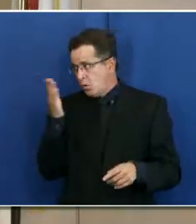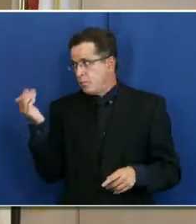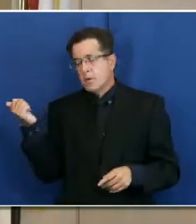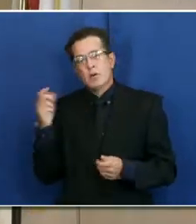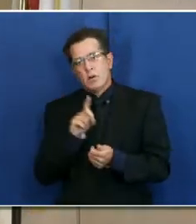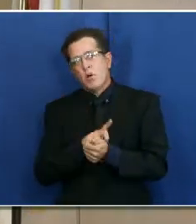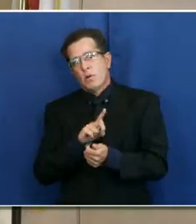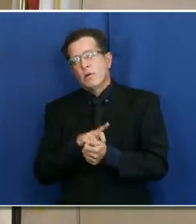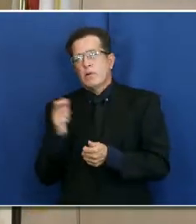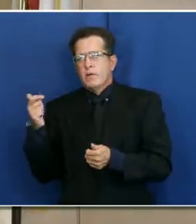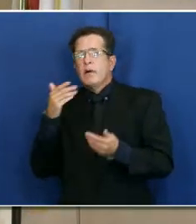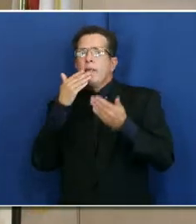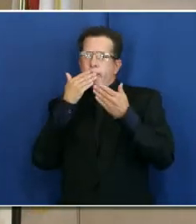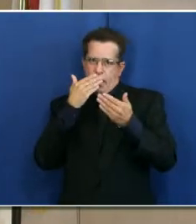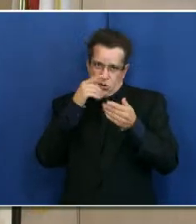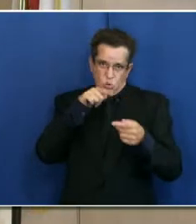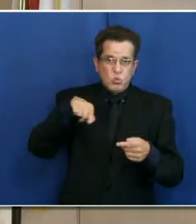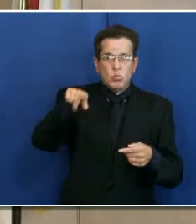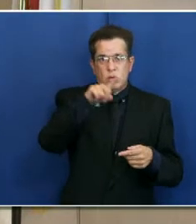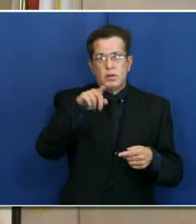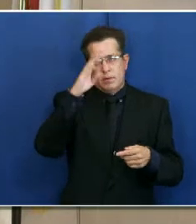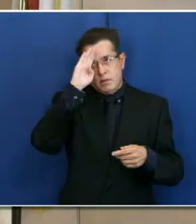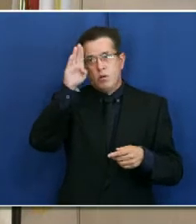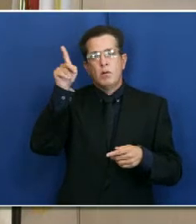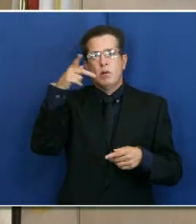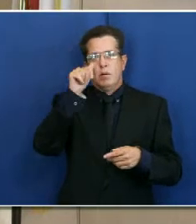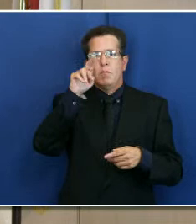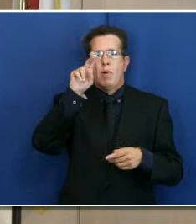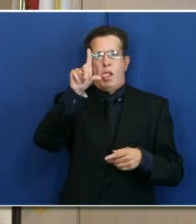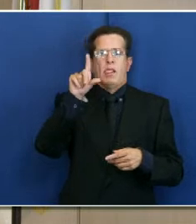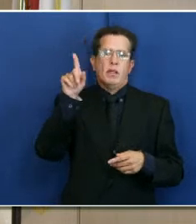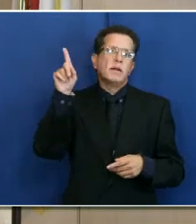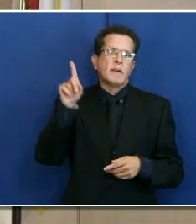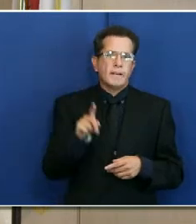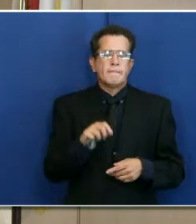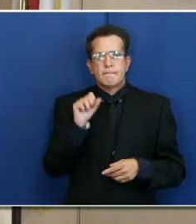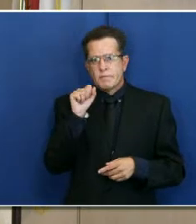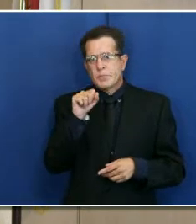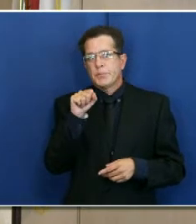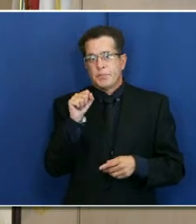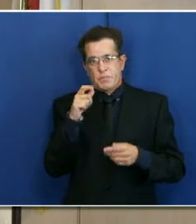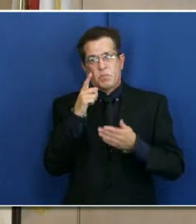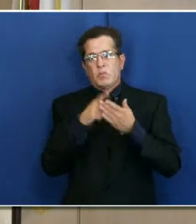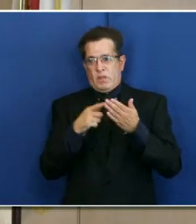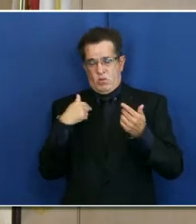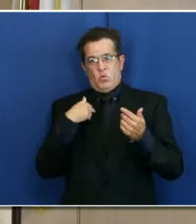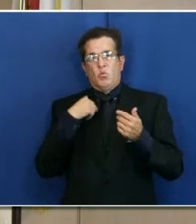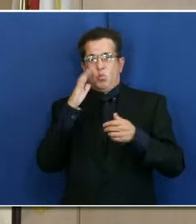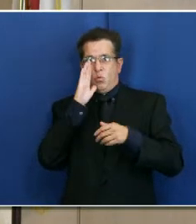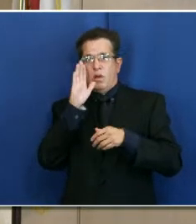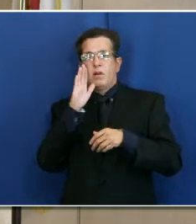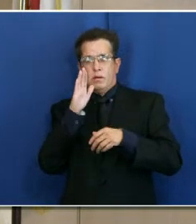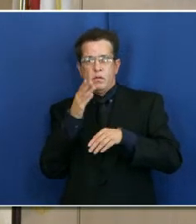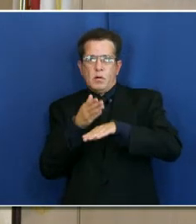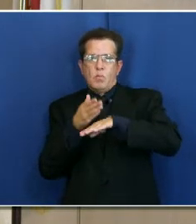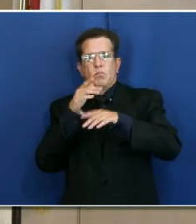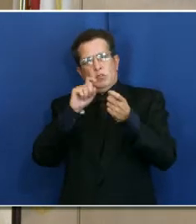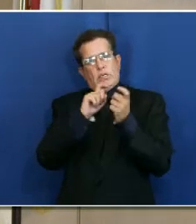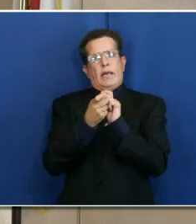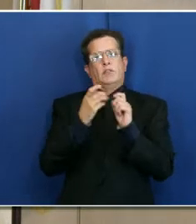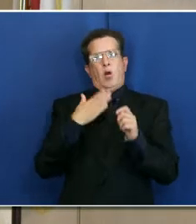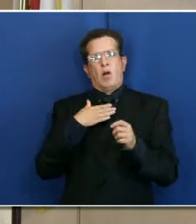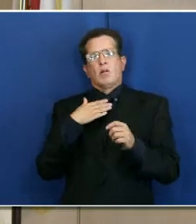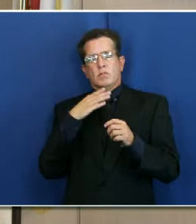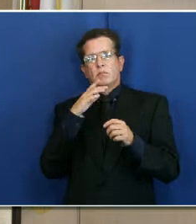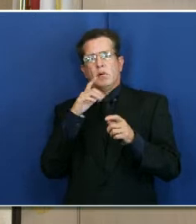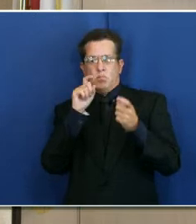So thank you, Paul, for that question. And what we are actually will be modifying our health officers' orders,